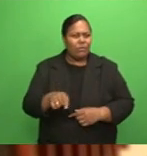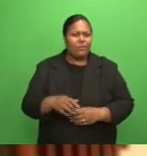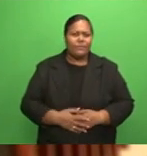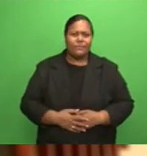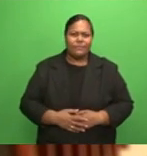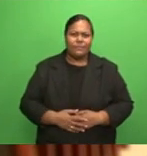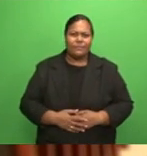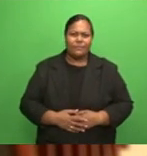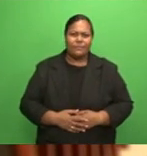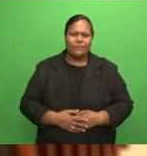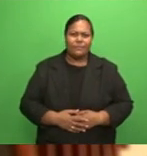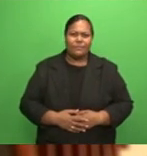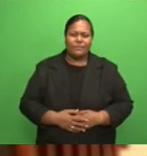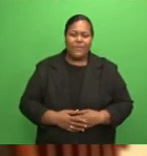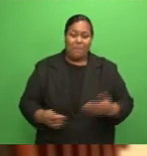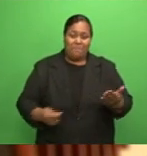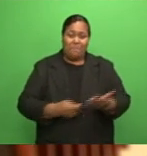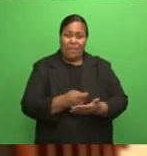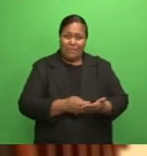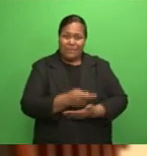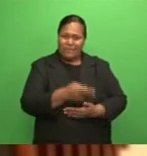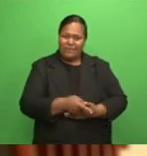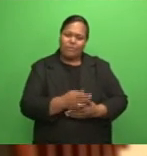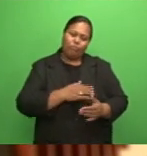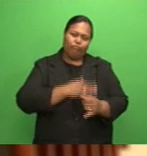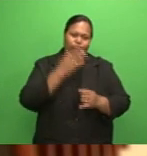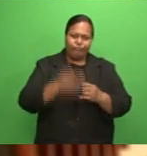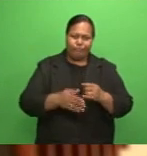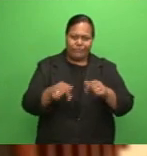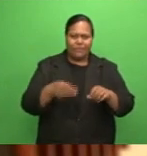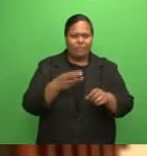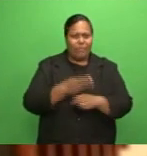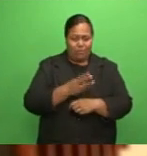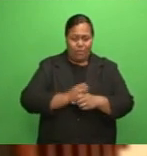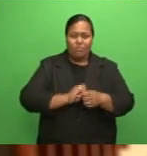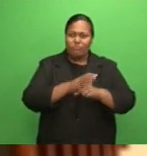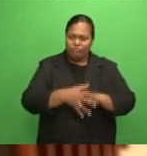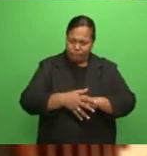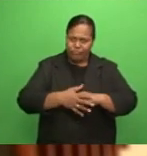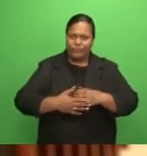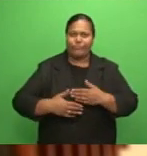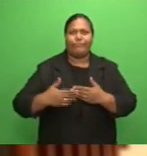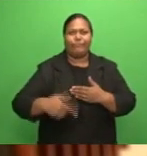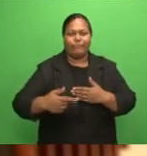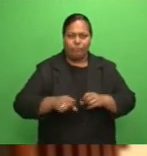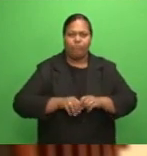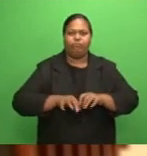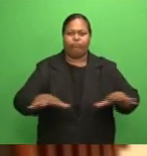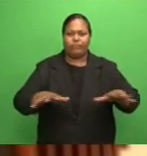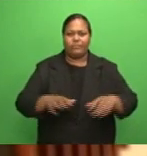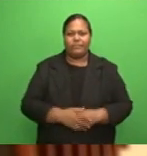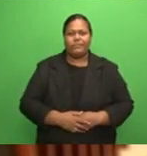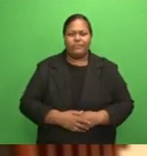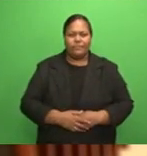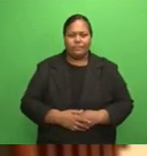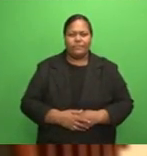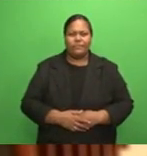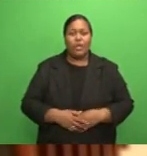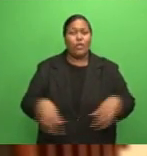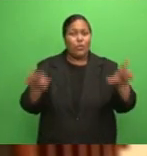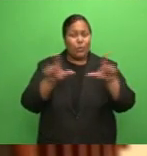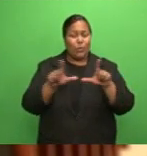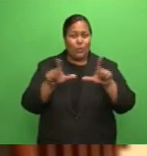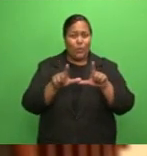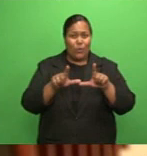the physical payments come to an end this month, while COVID-19 cases surge to record levels. Meanwhile, in Tokyo, the governor of the Bank